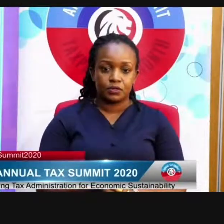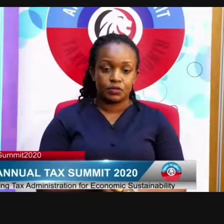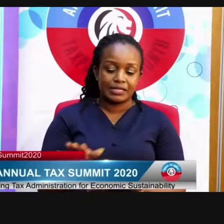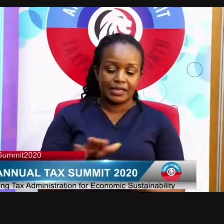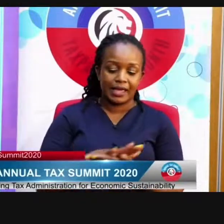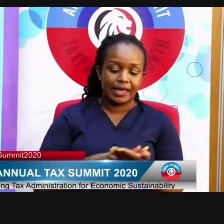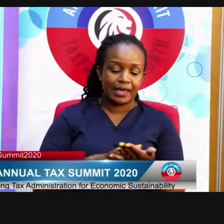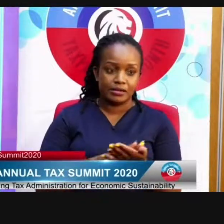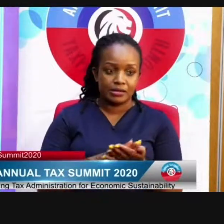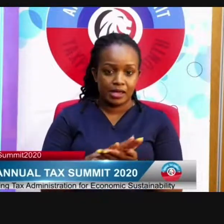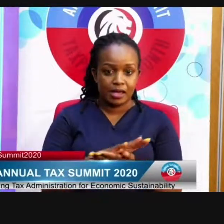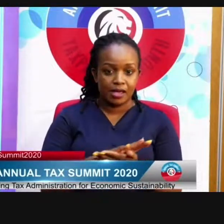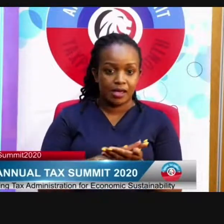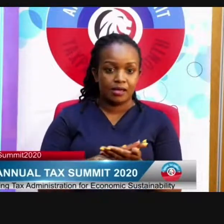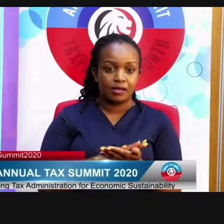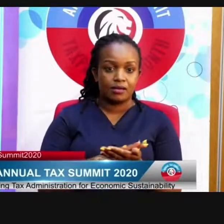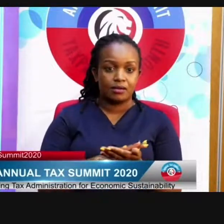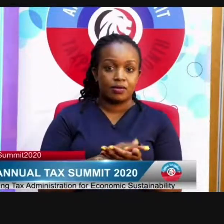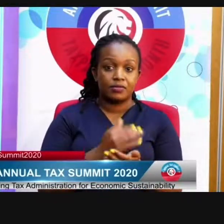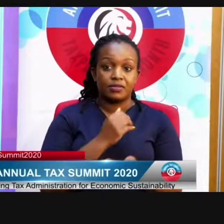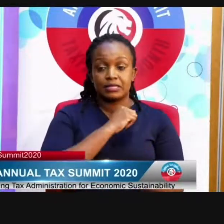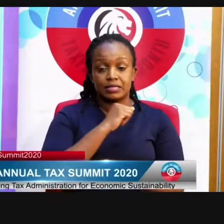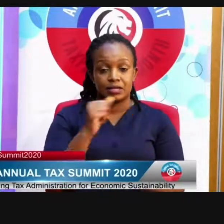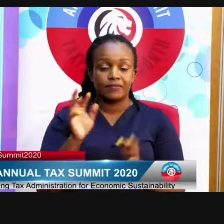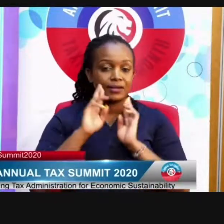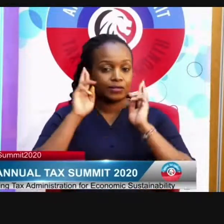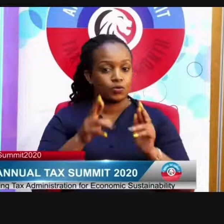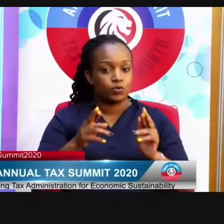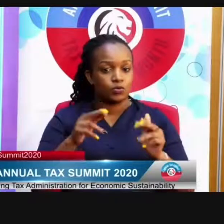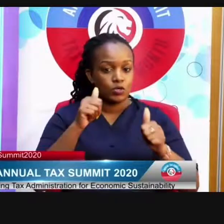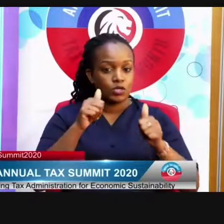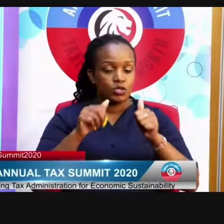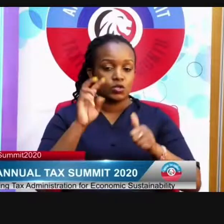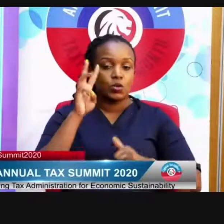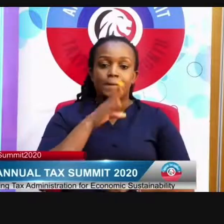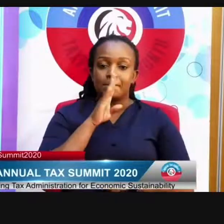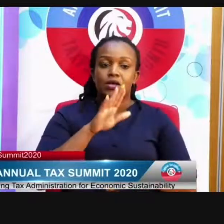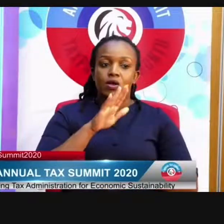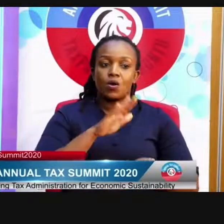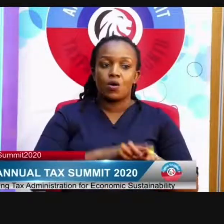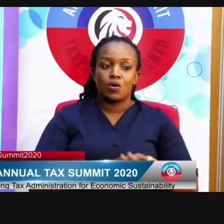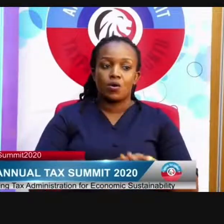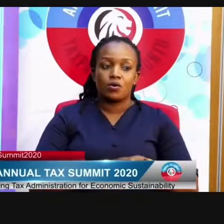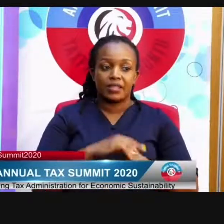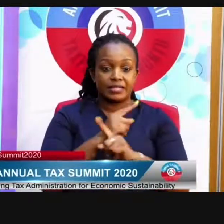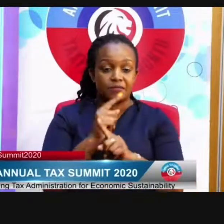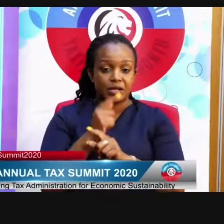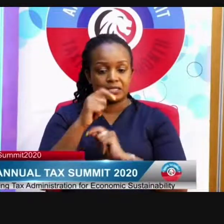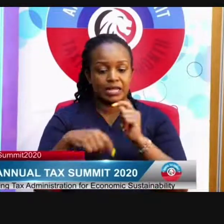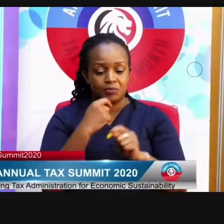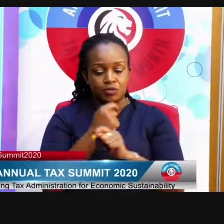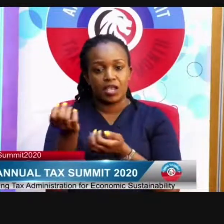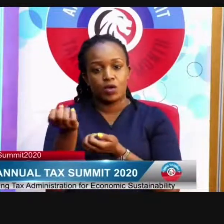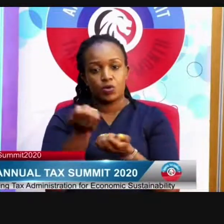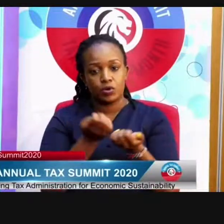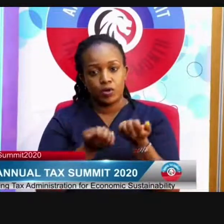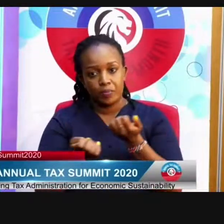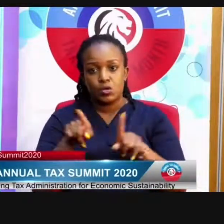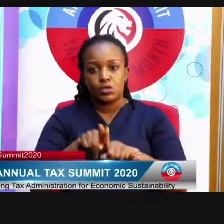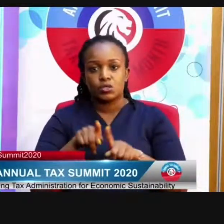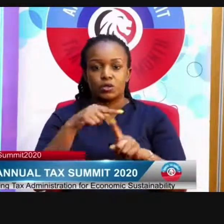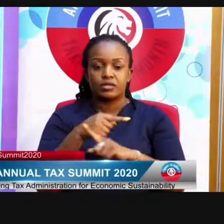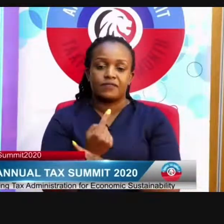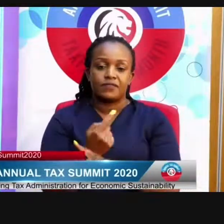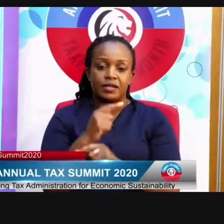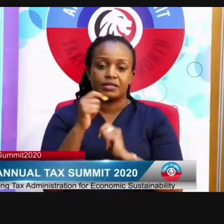response is going to be in terms of the different types of economies and different activities that are happening in the different